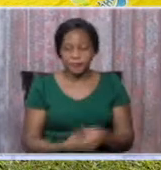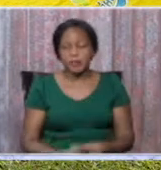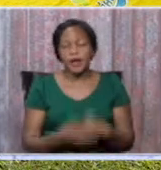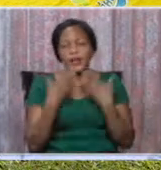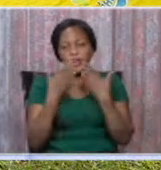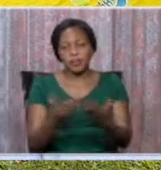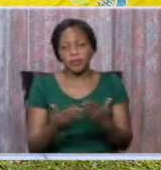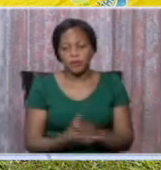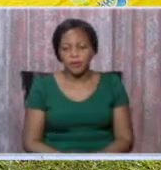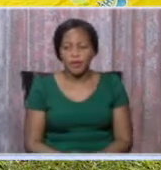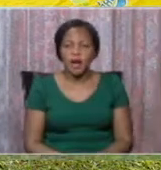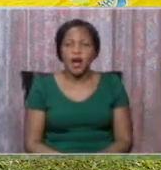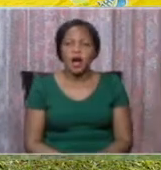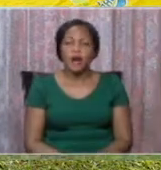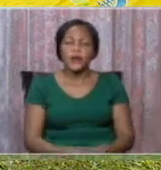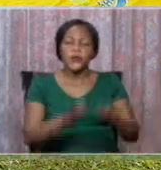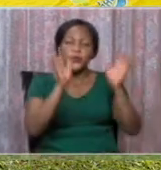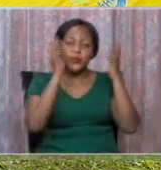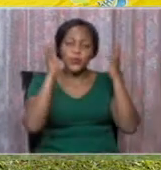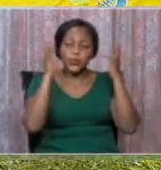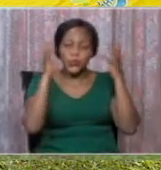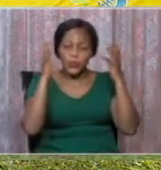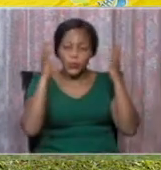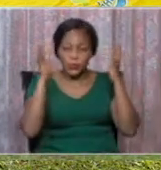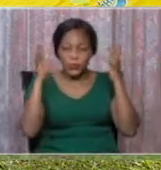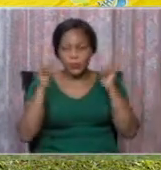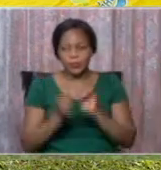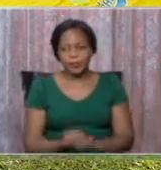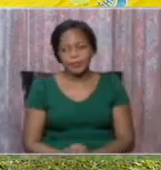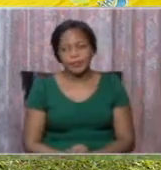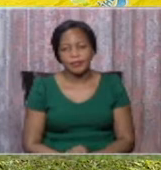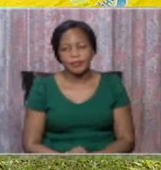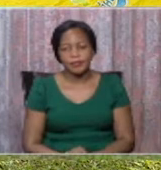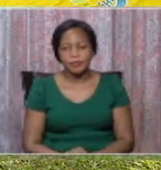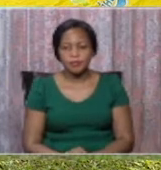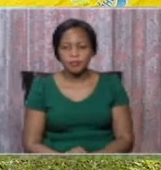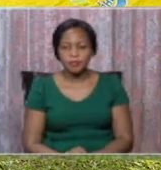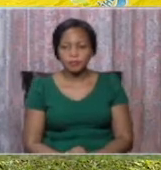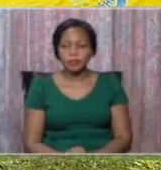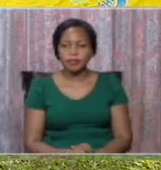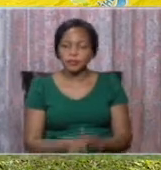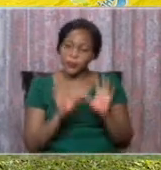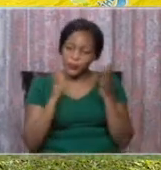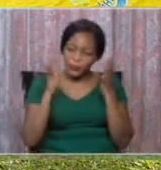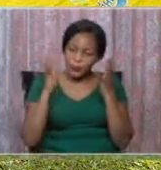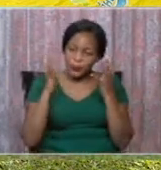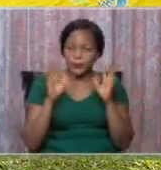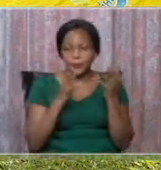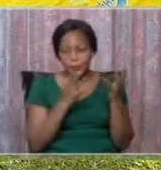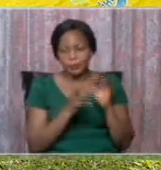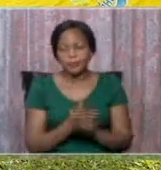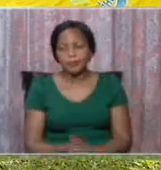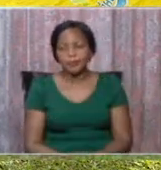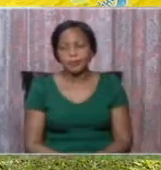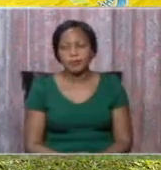So, just to summarize, when growth and development is happening, everybody is